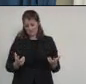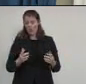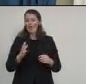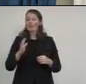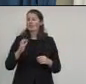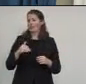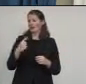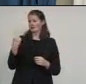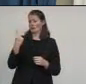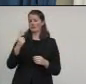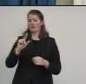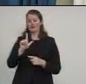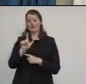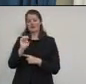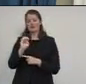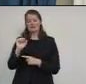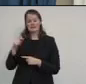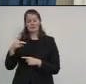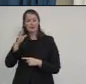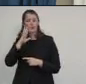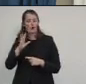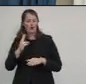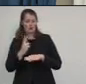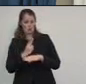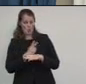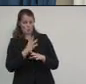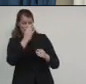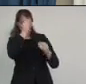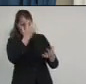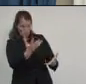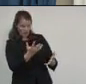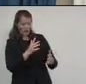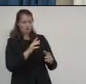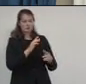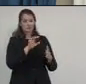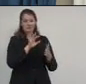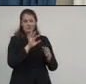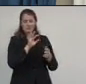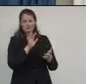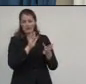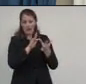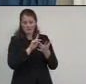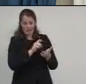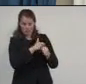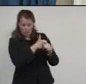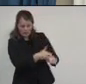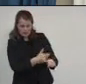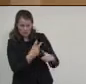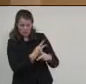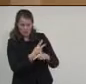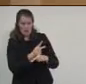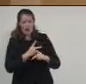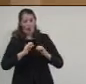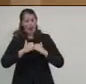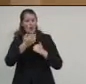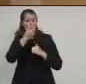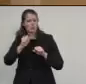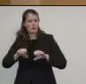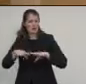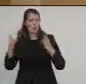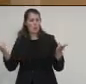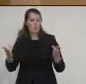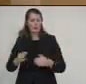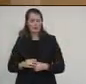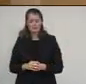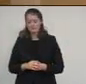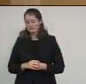plans to open up or to move forward, that they have a system in place so that their employees feel safe, their customers feel